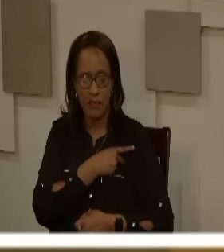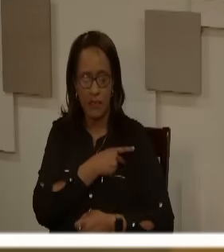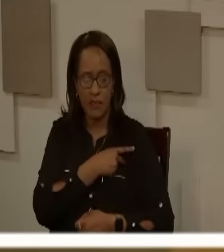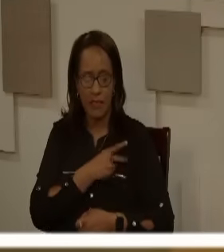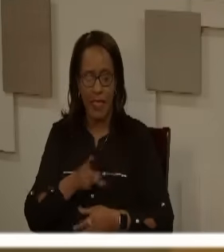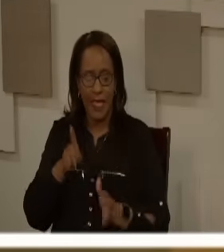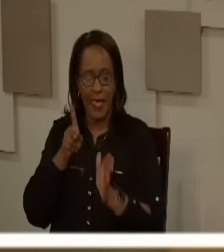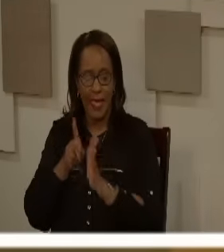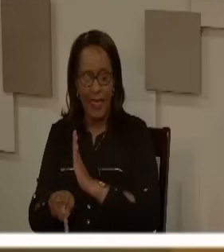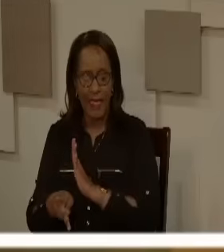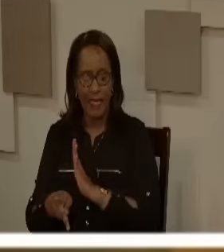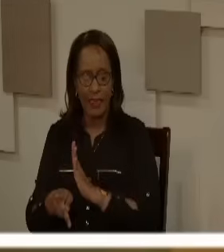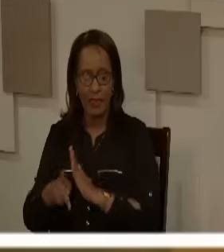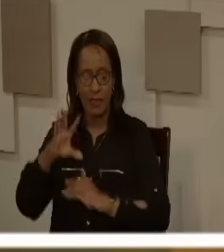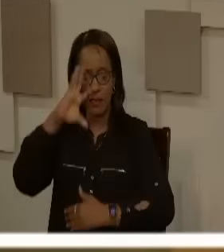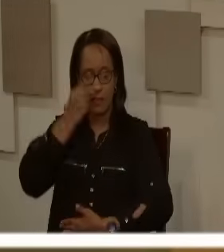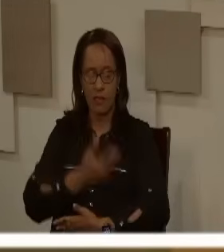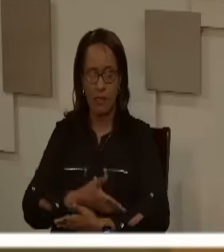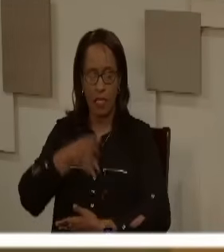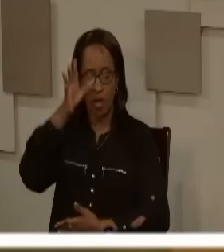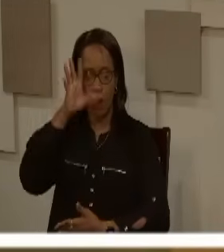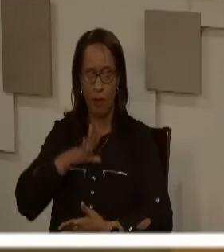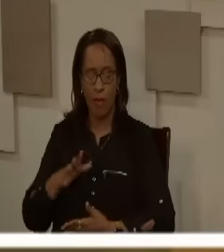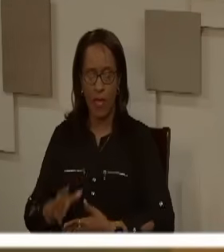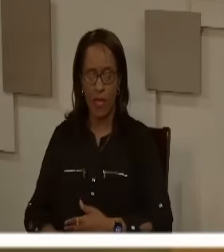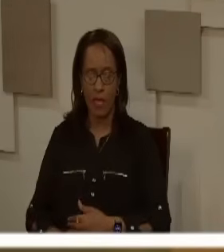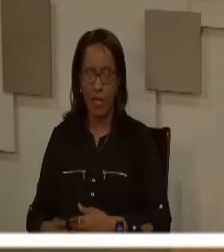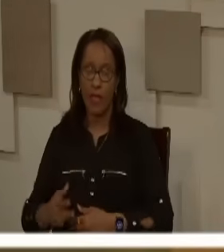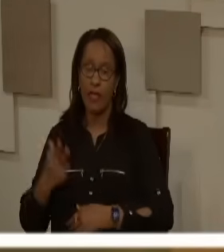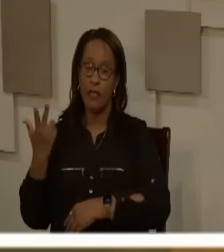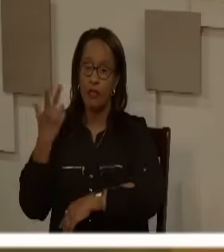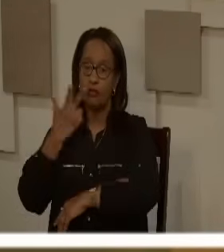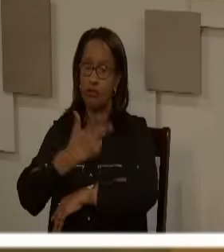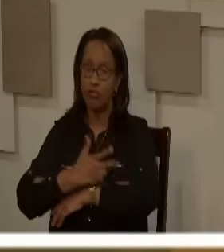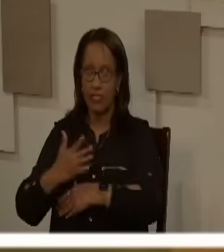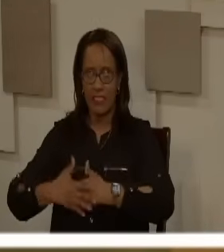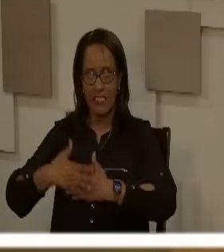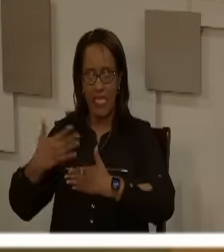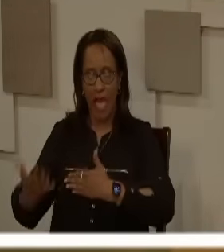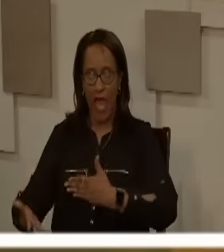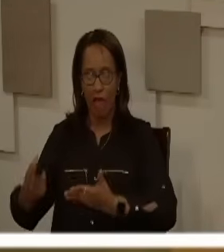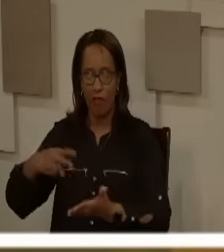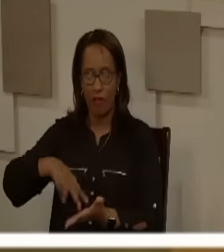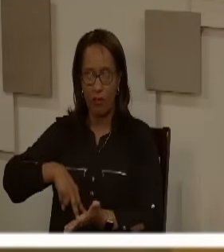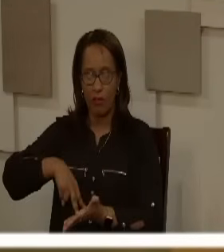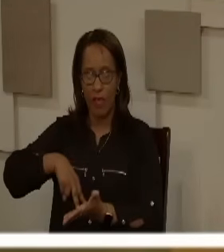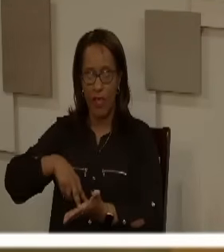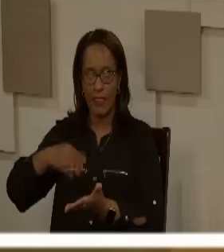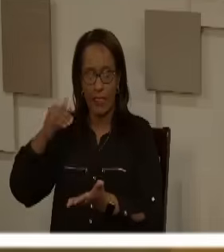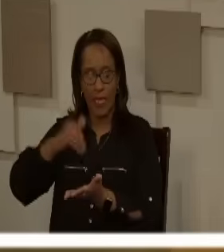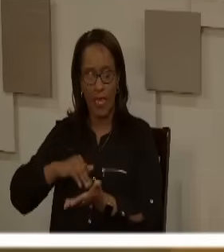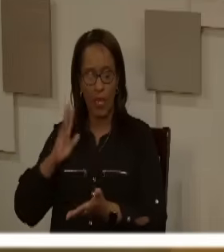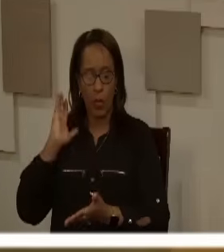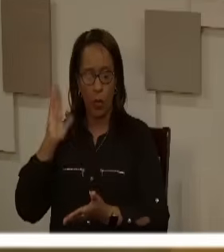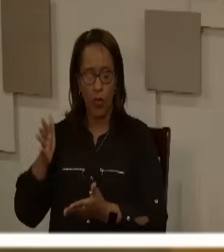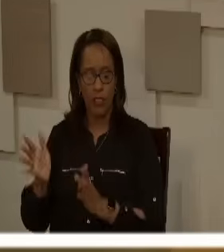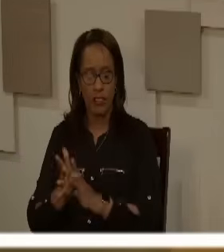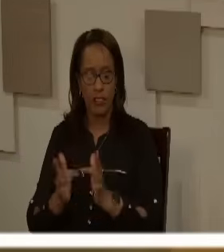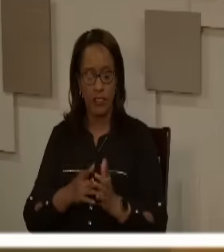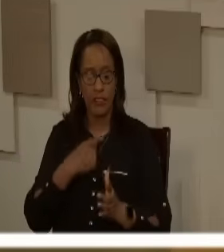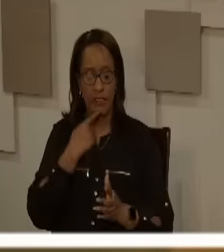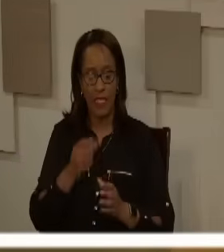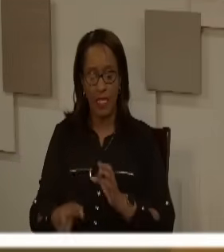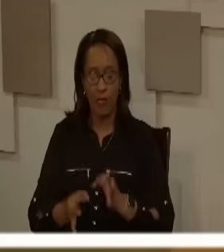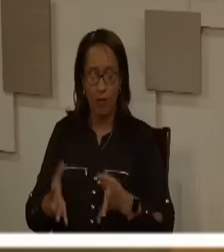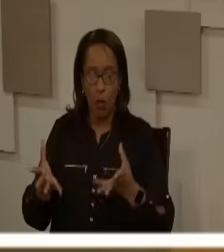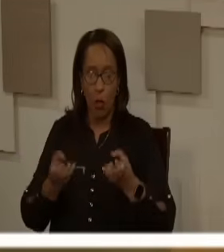Then to all he said, "If anyone wants to be a follower of mine, let him renounce himself, take up his cross